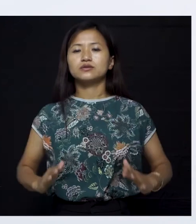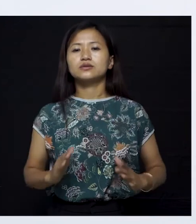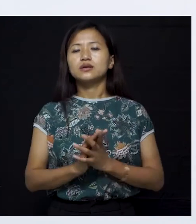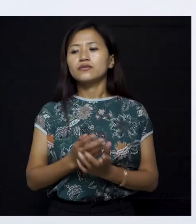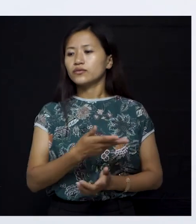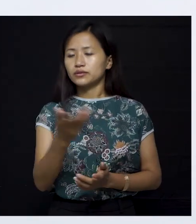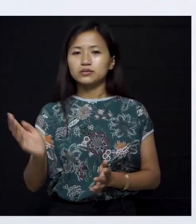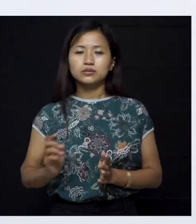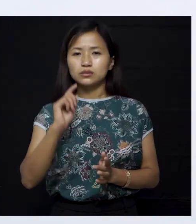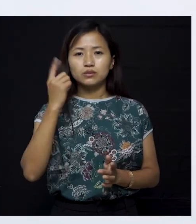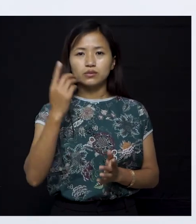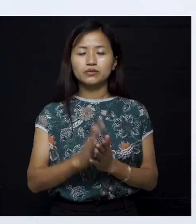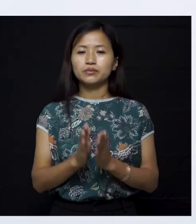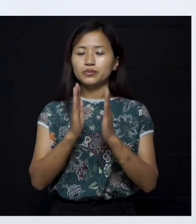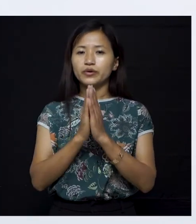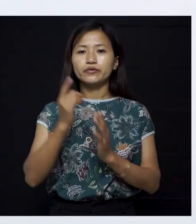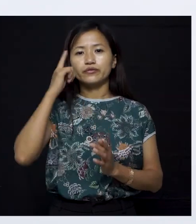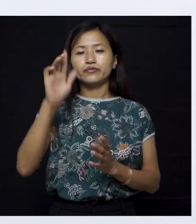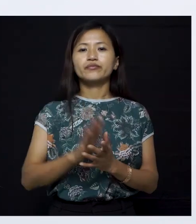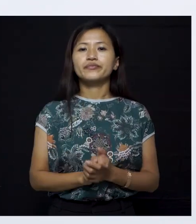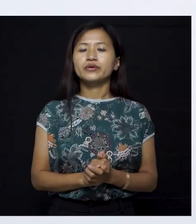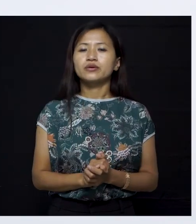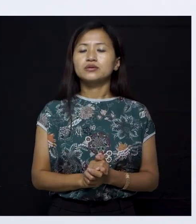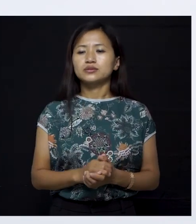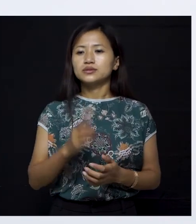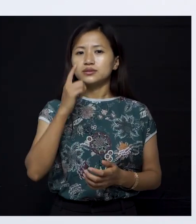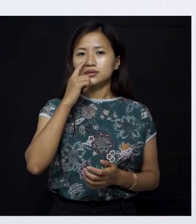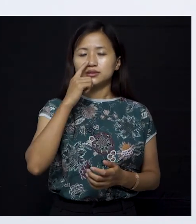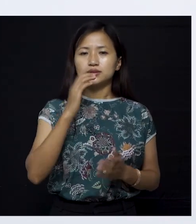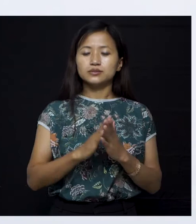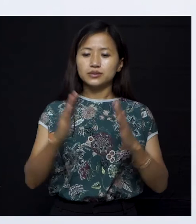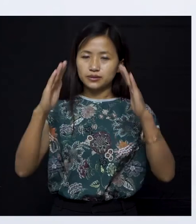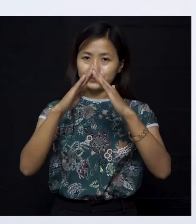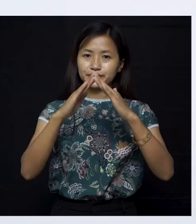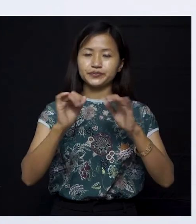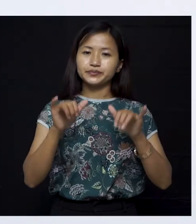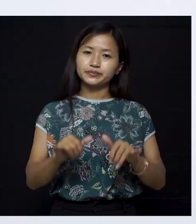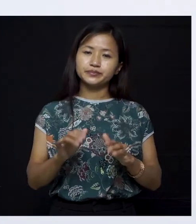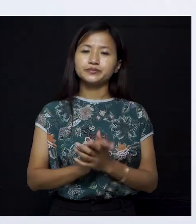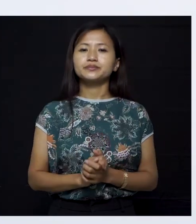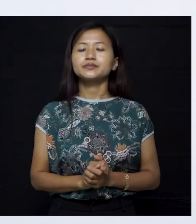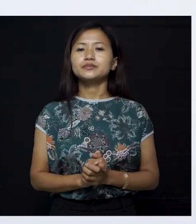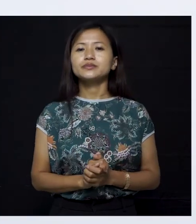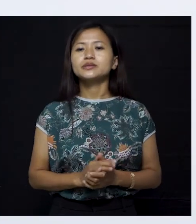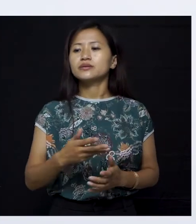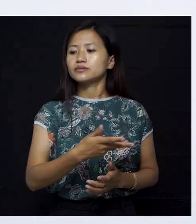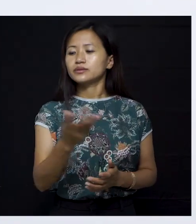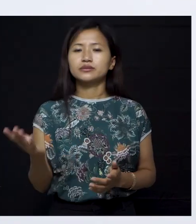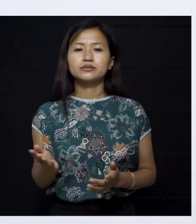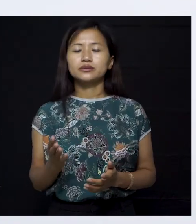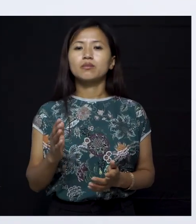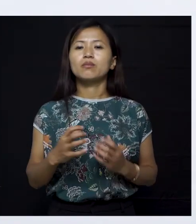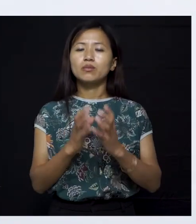because there is no one that I would pray for. And the girls would just be at home. You can imagine that, right? The girls would just be at home, so there is nothing more